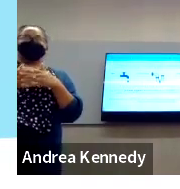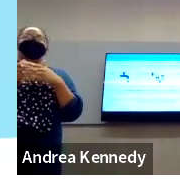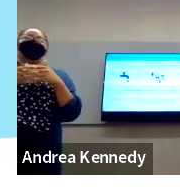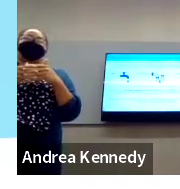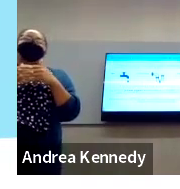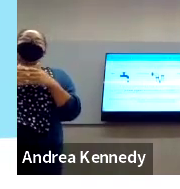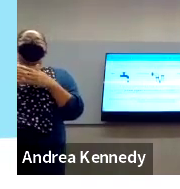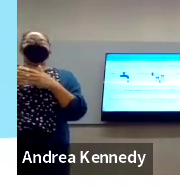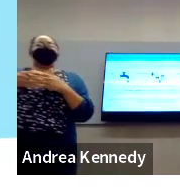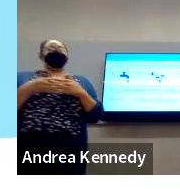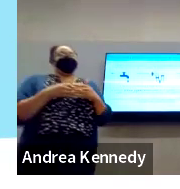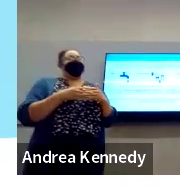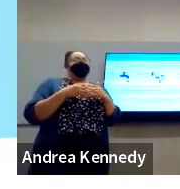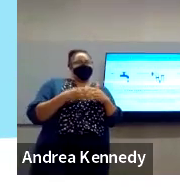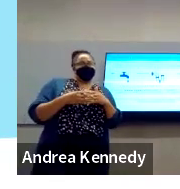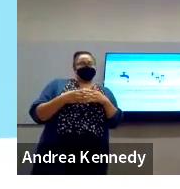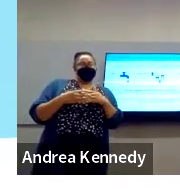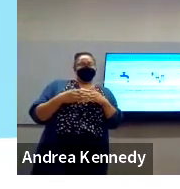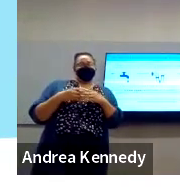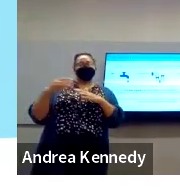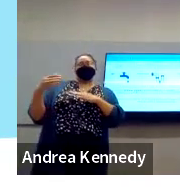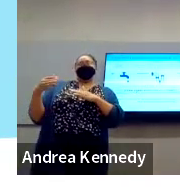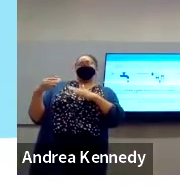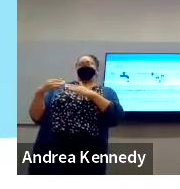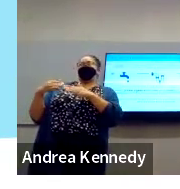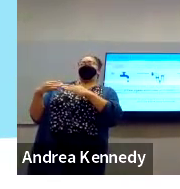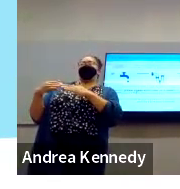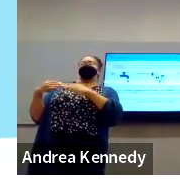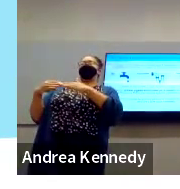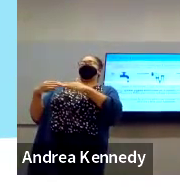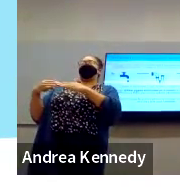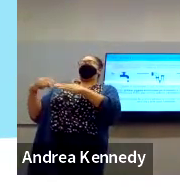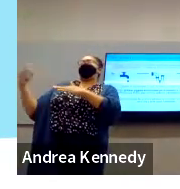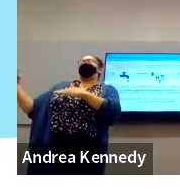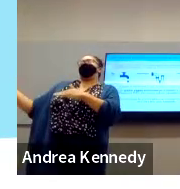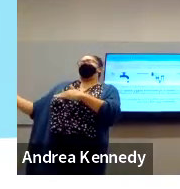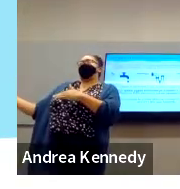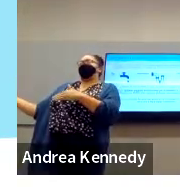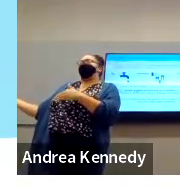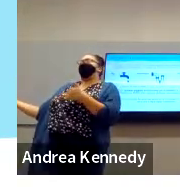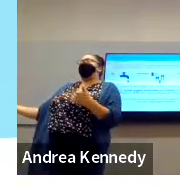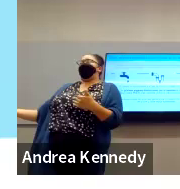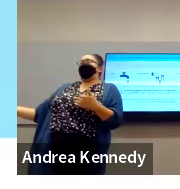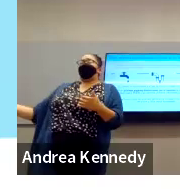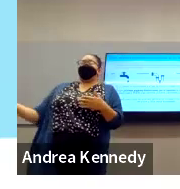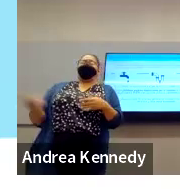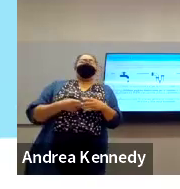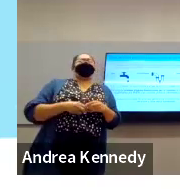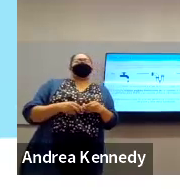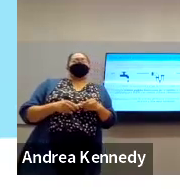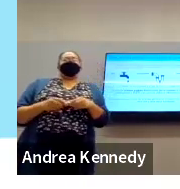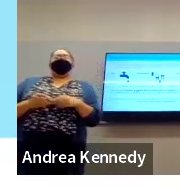cost. And then at that moment on, it's just rent increases per